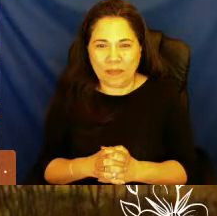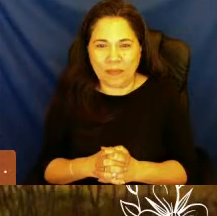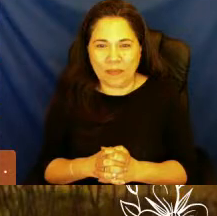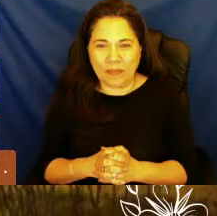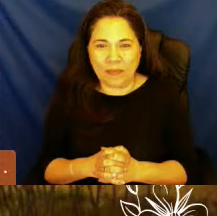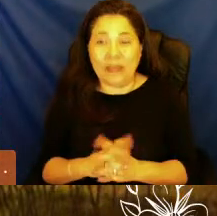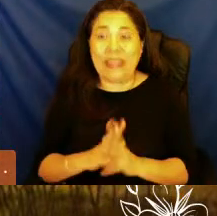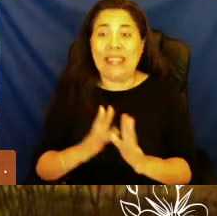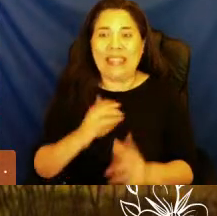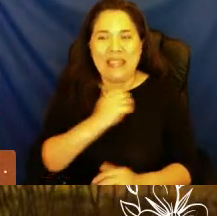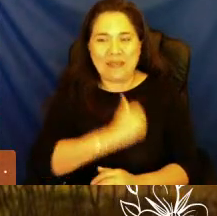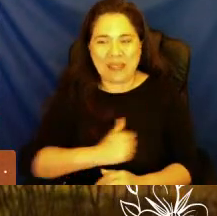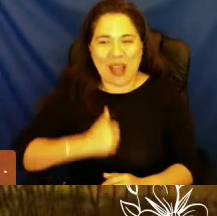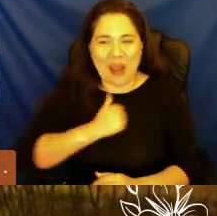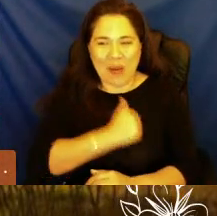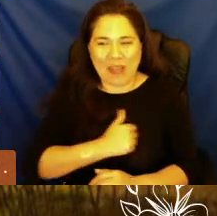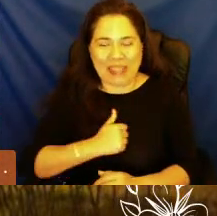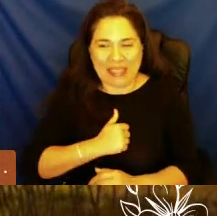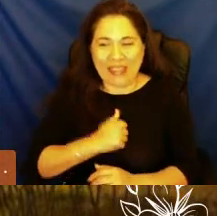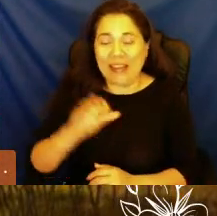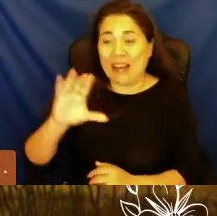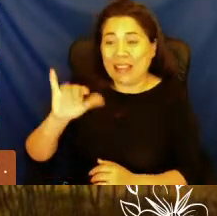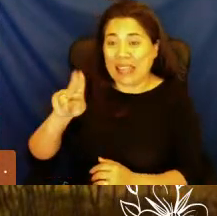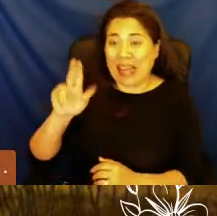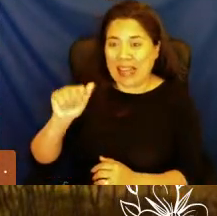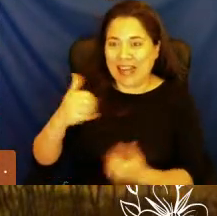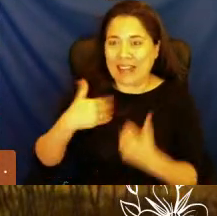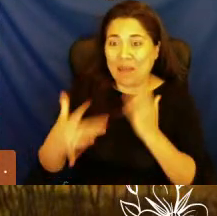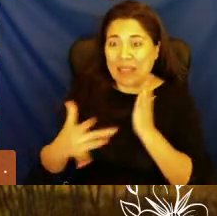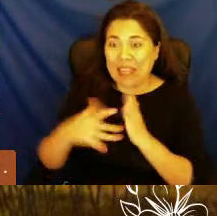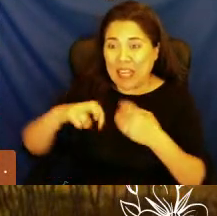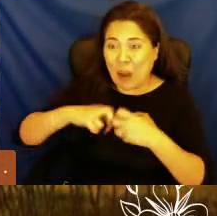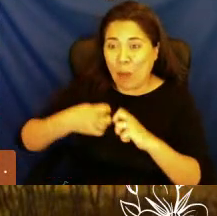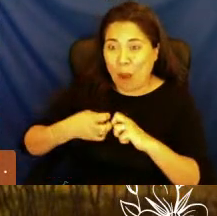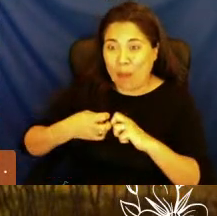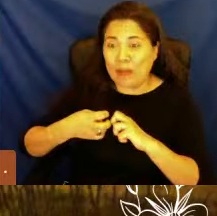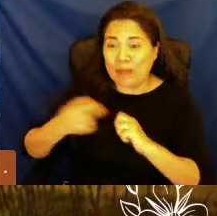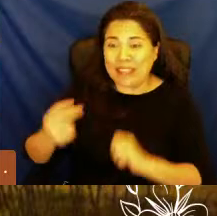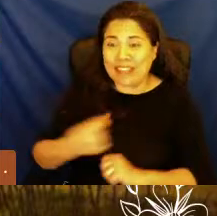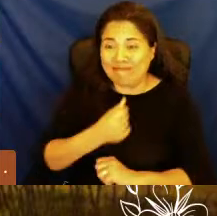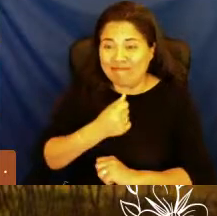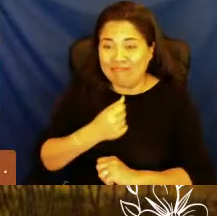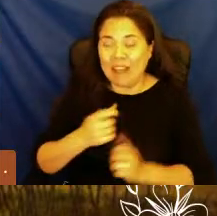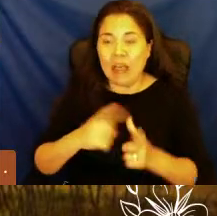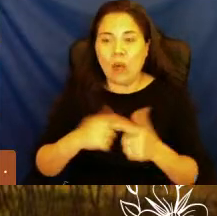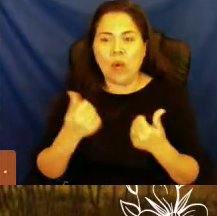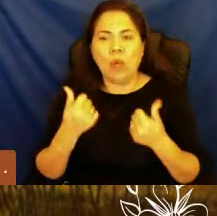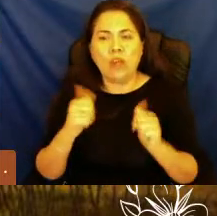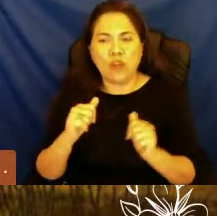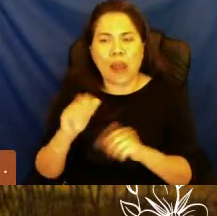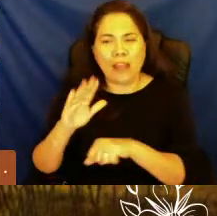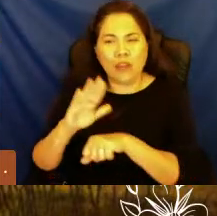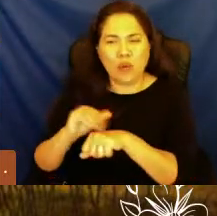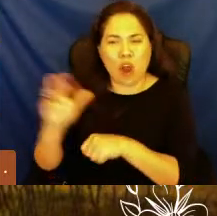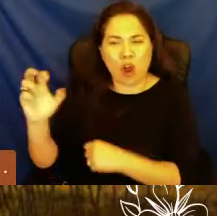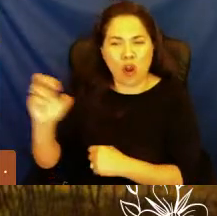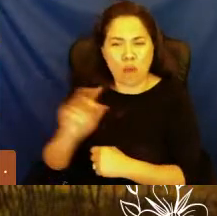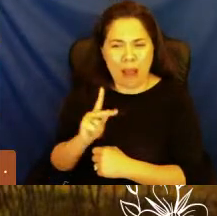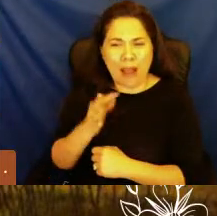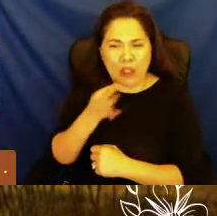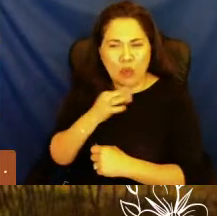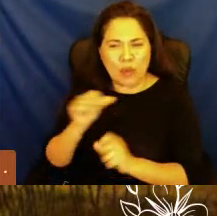Sorry about that. I'm also learning that we're having technical difficulties as well. We're going to try to get Selena back on here in just a